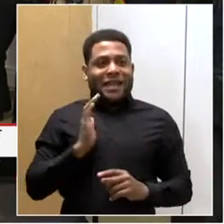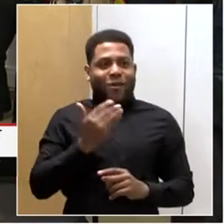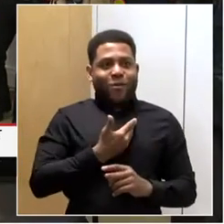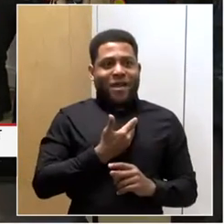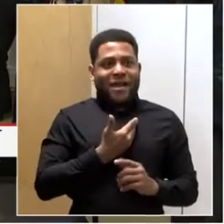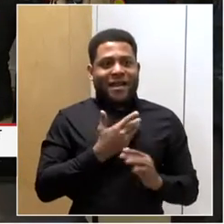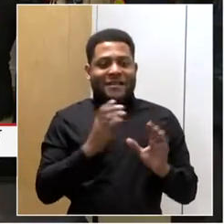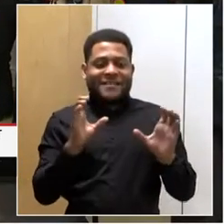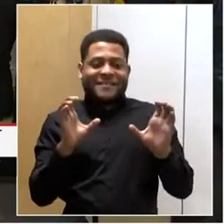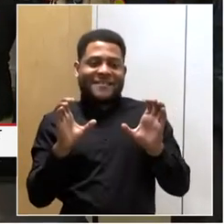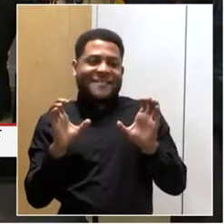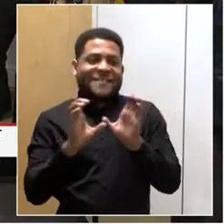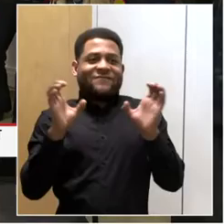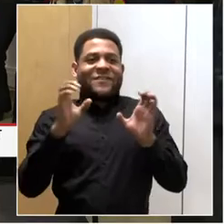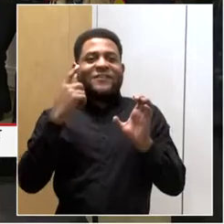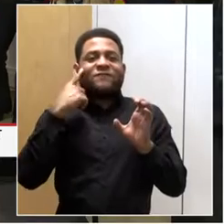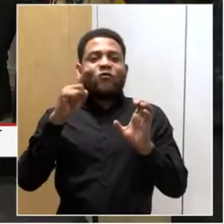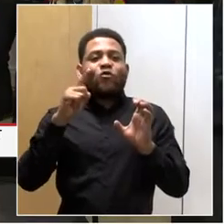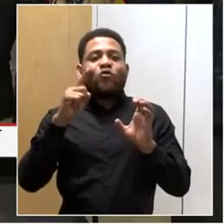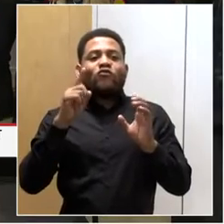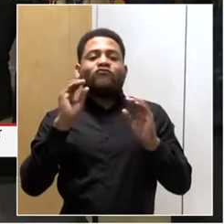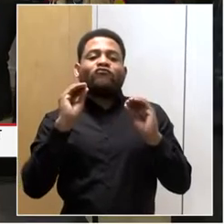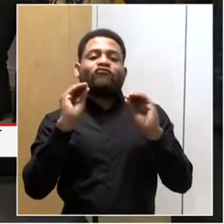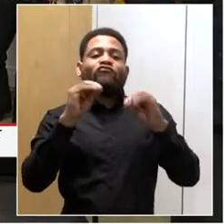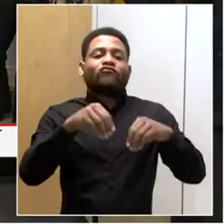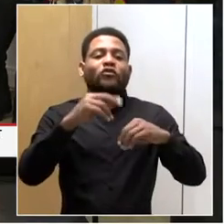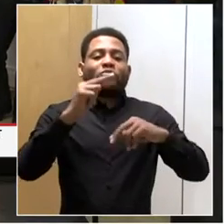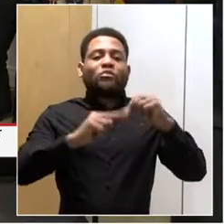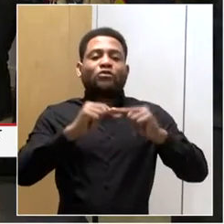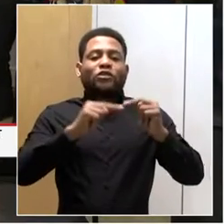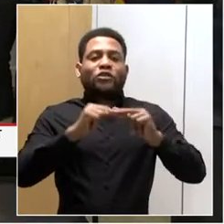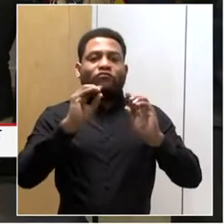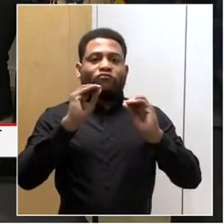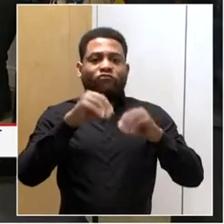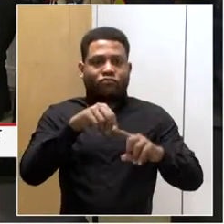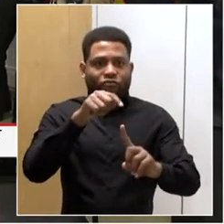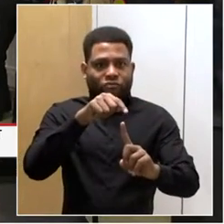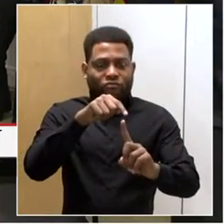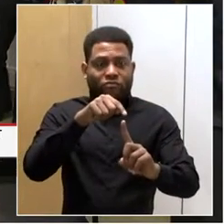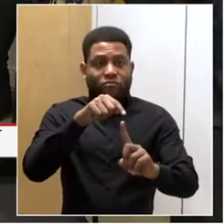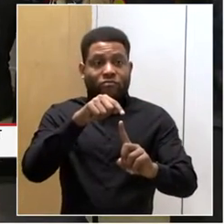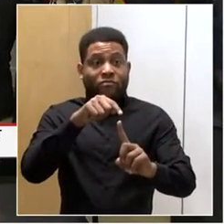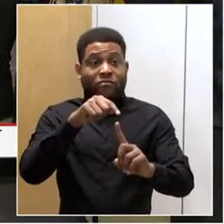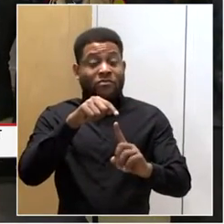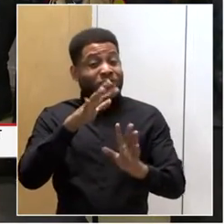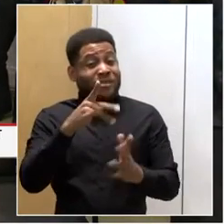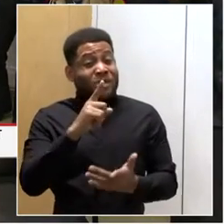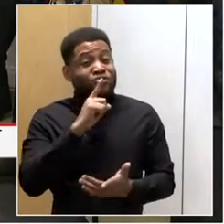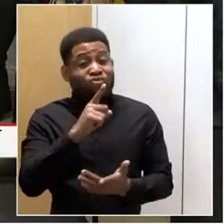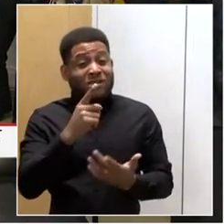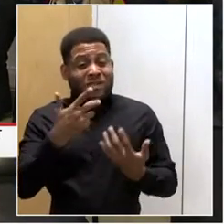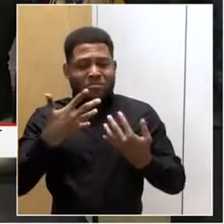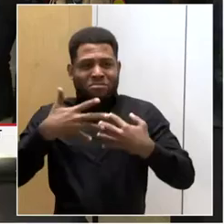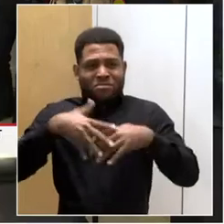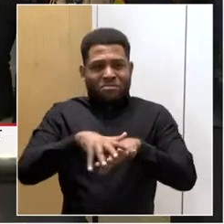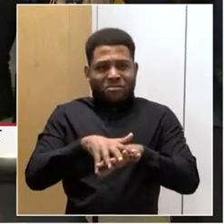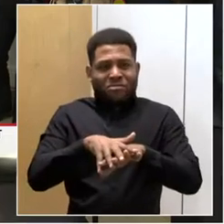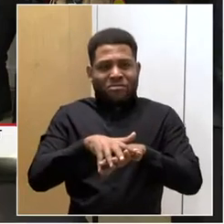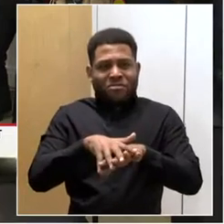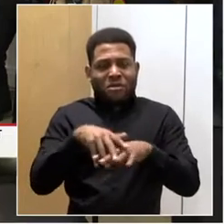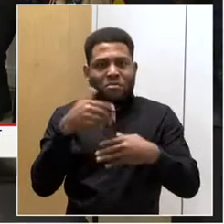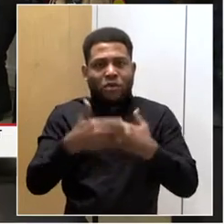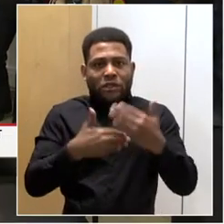Certify. Customers will be guided through a hybrid process that marries DOB's traditional building permit and the C